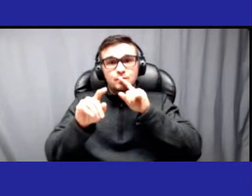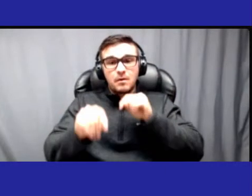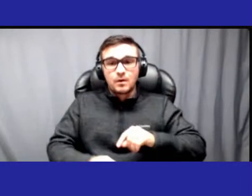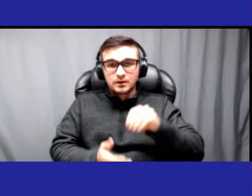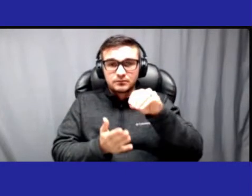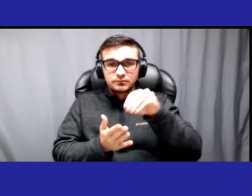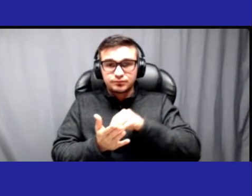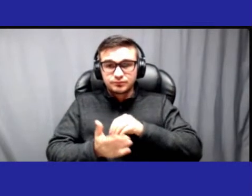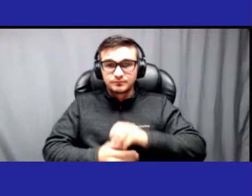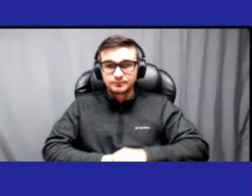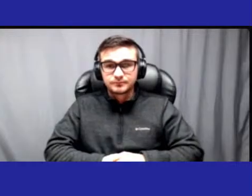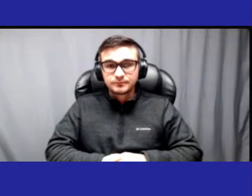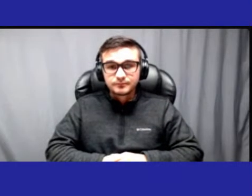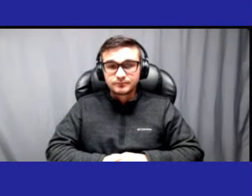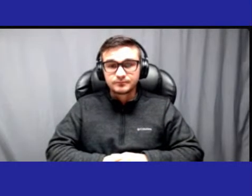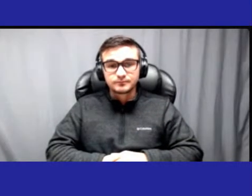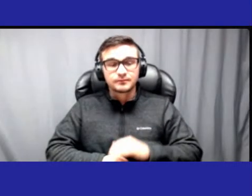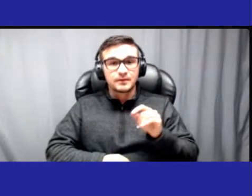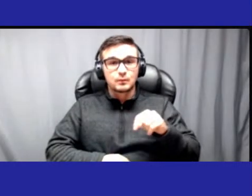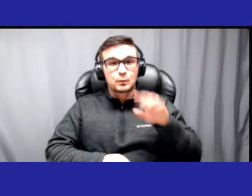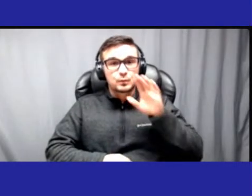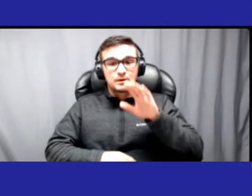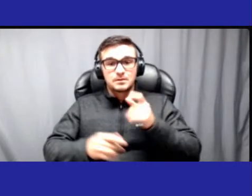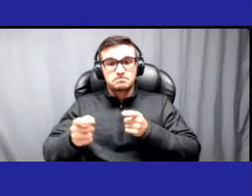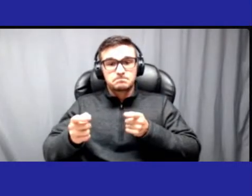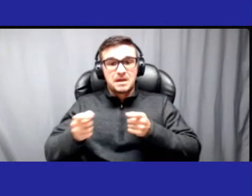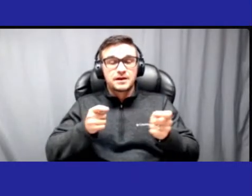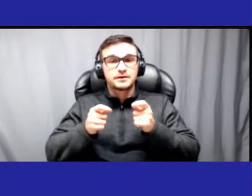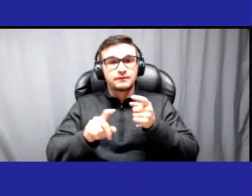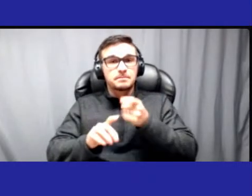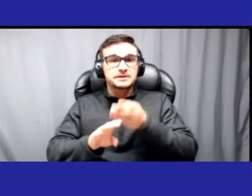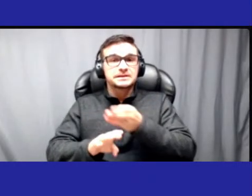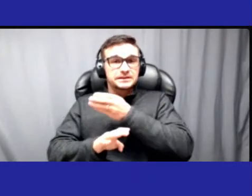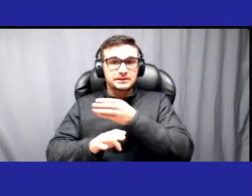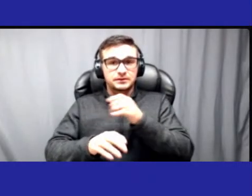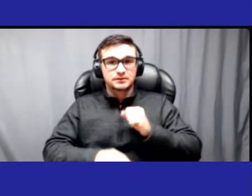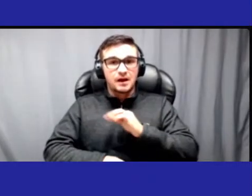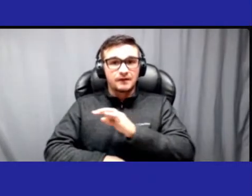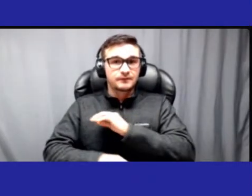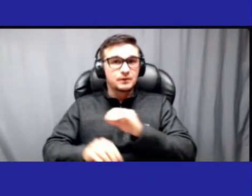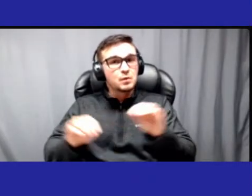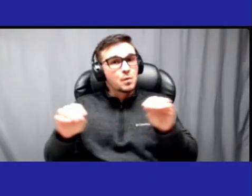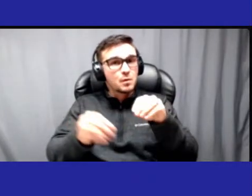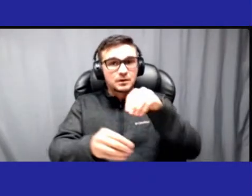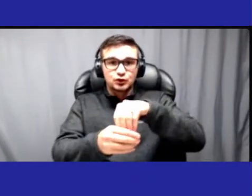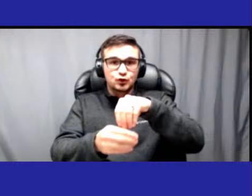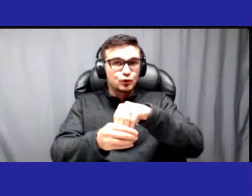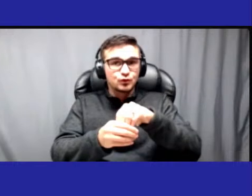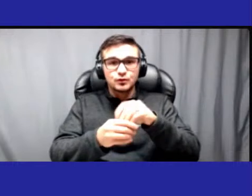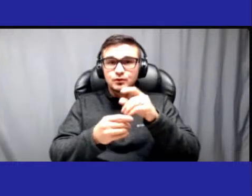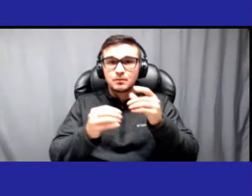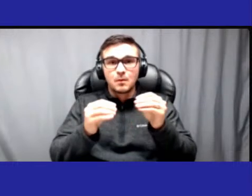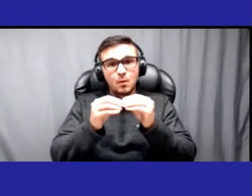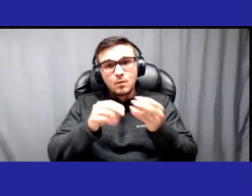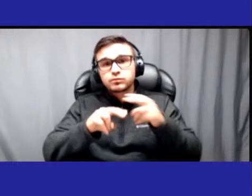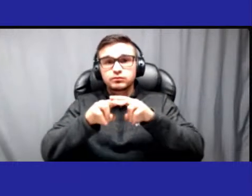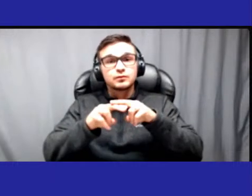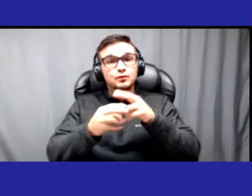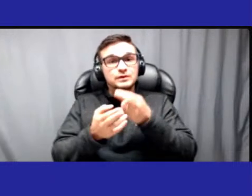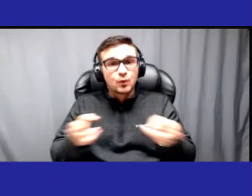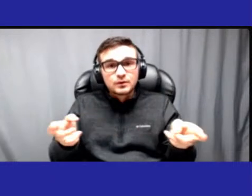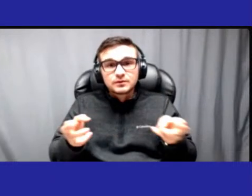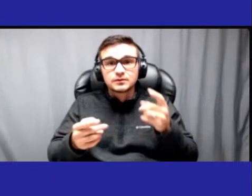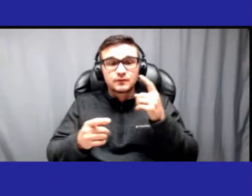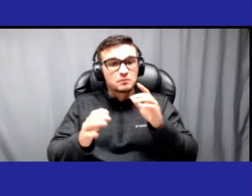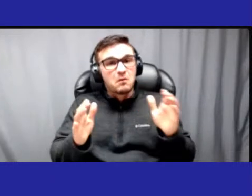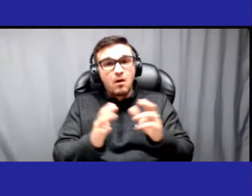These will be managed by existing staff. No additional internal resources are needed or expected for small to medium responses. If there's a